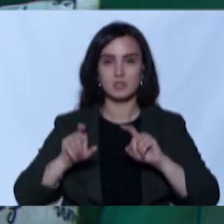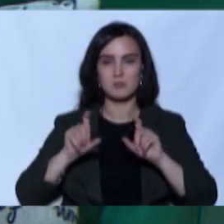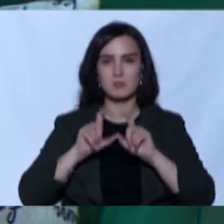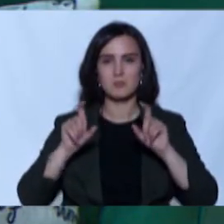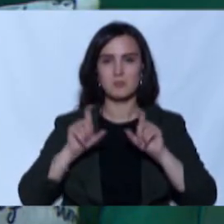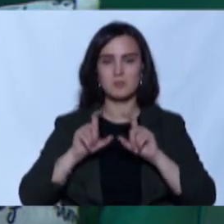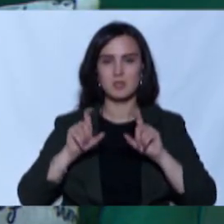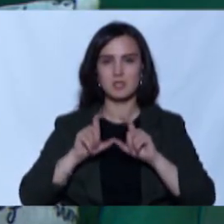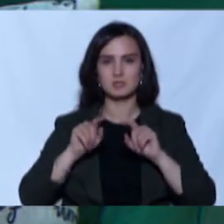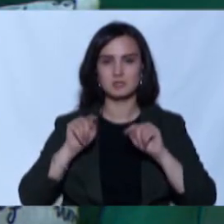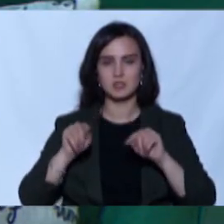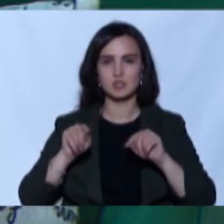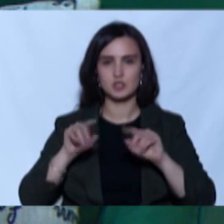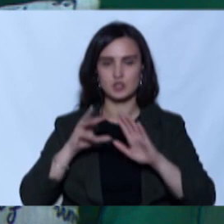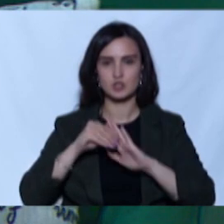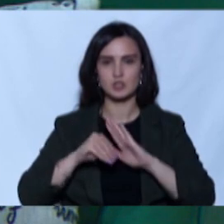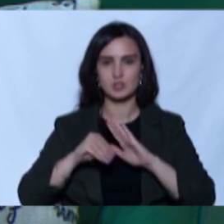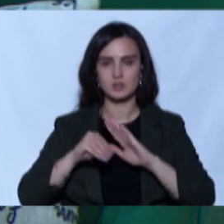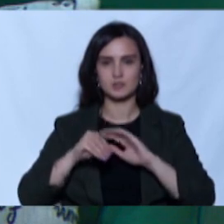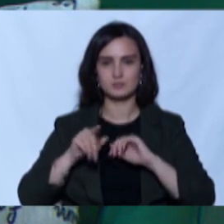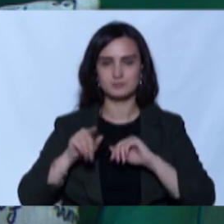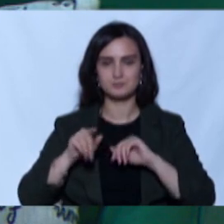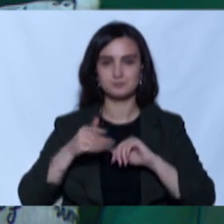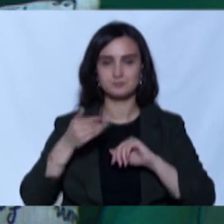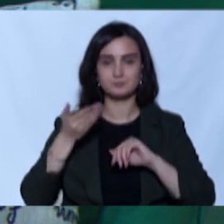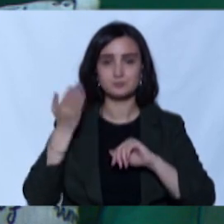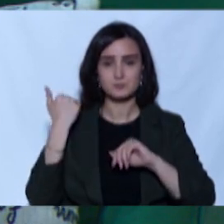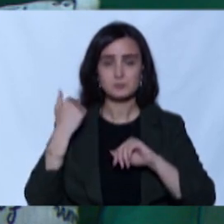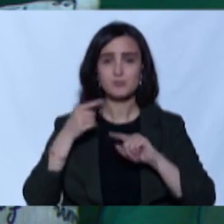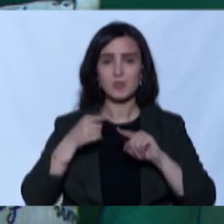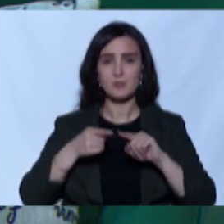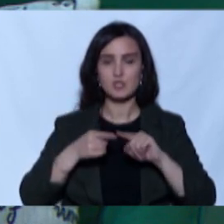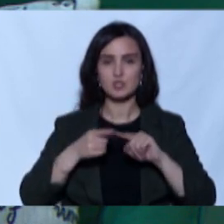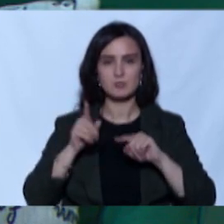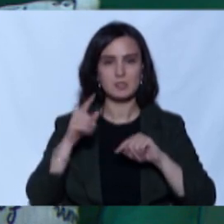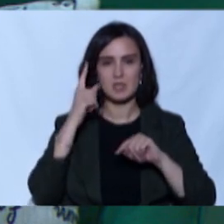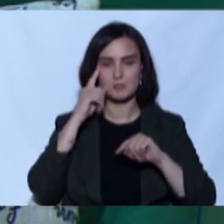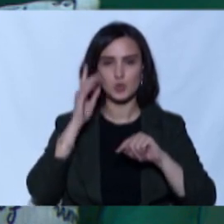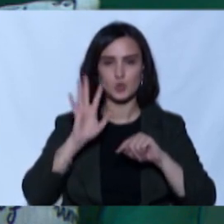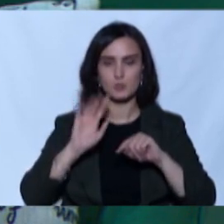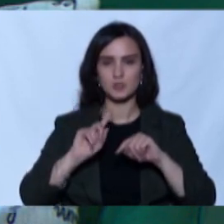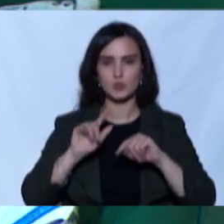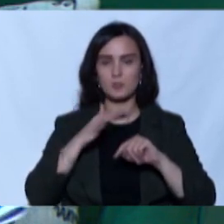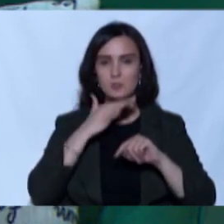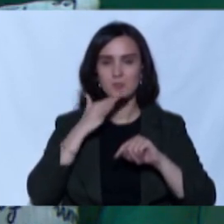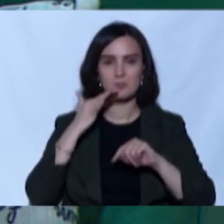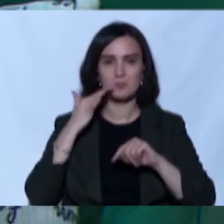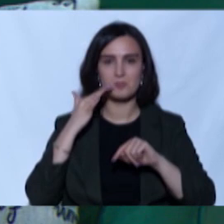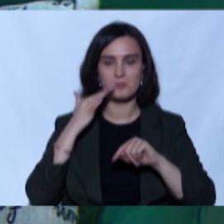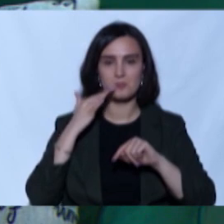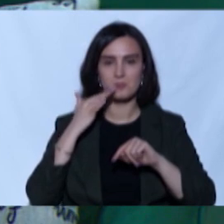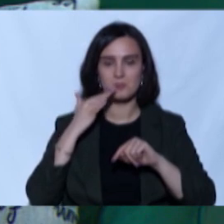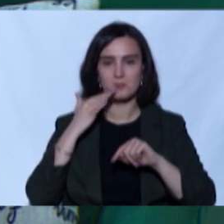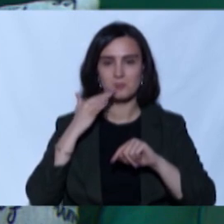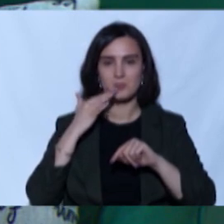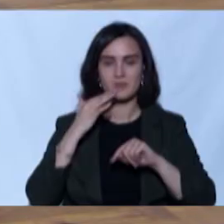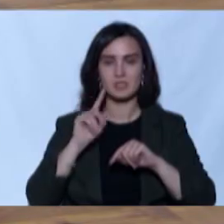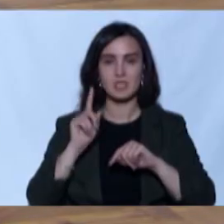made £10, which was enough for the time, but he didn't think he would do much beyond that.